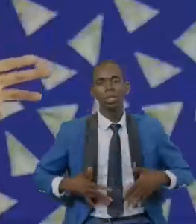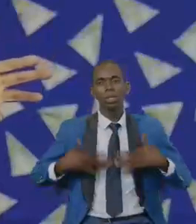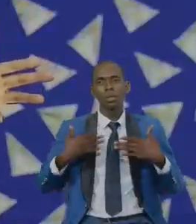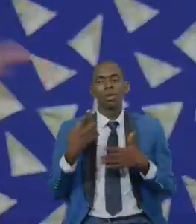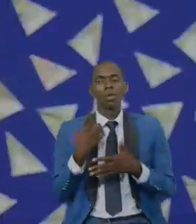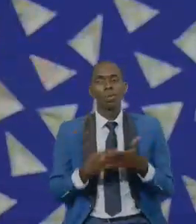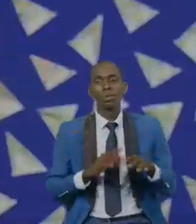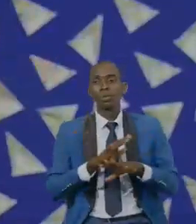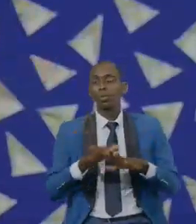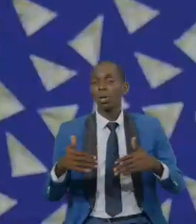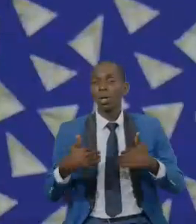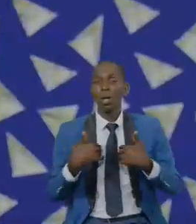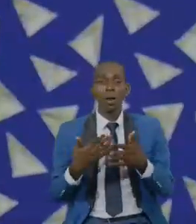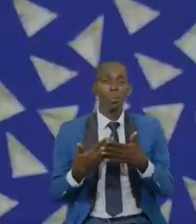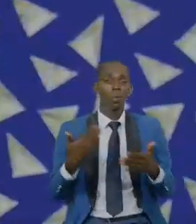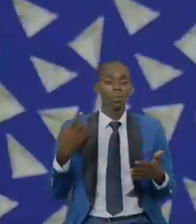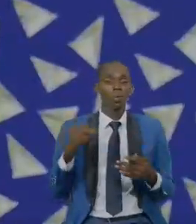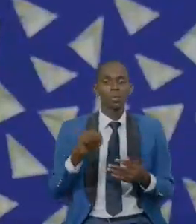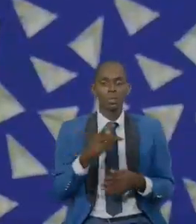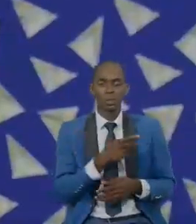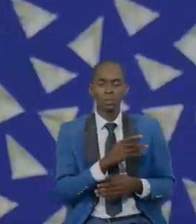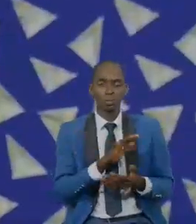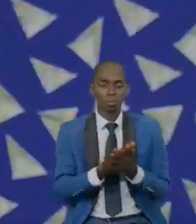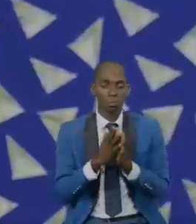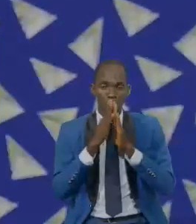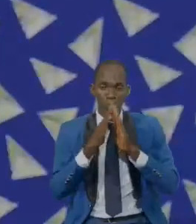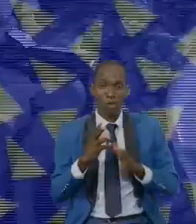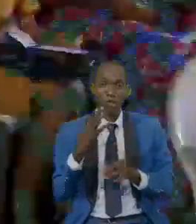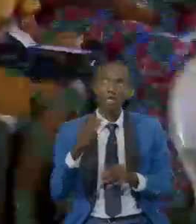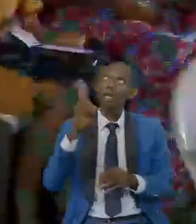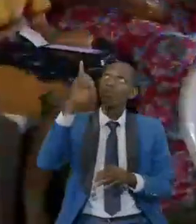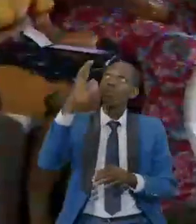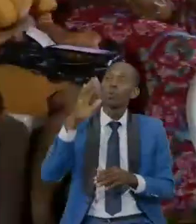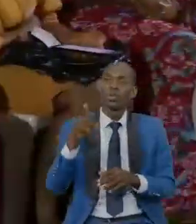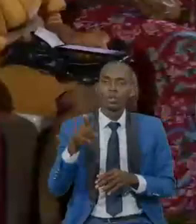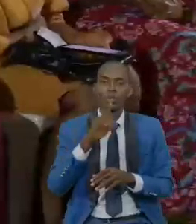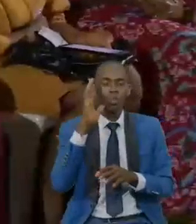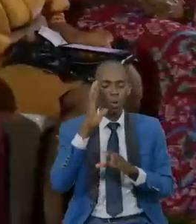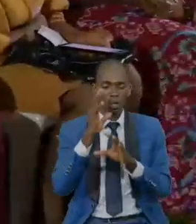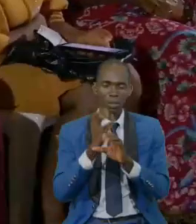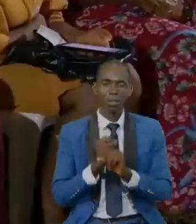have before, the peace of God, you will have.